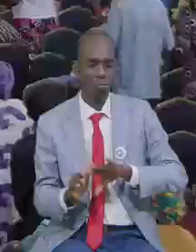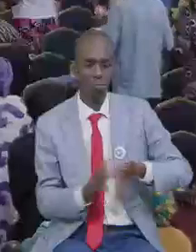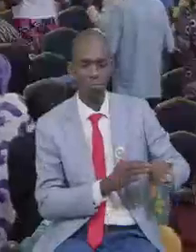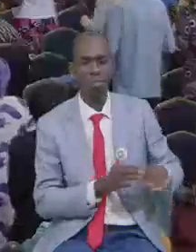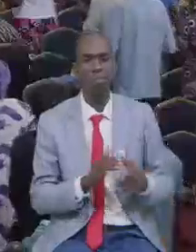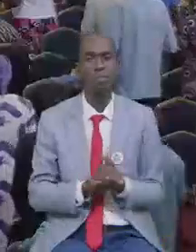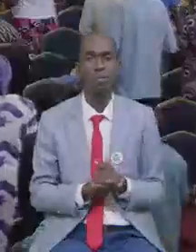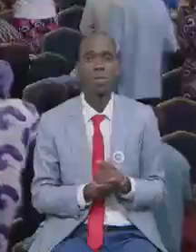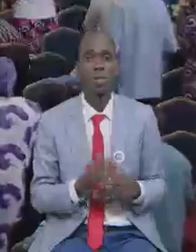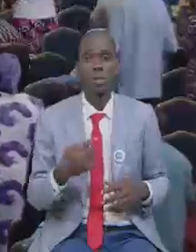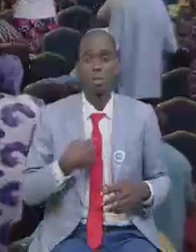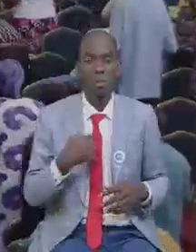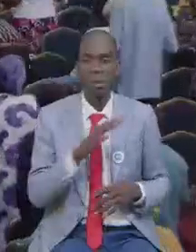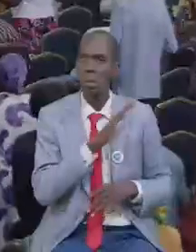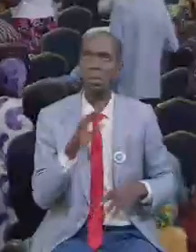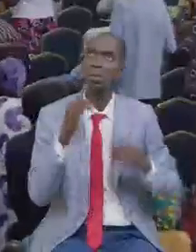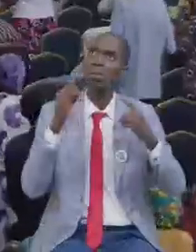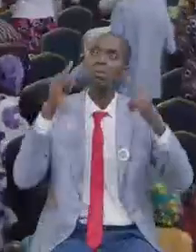I've never achieved.